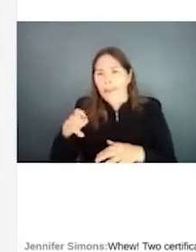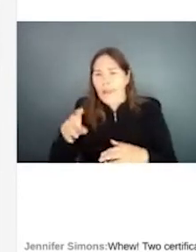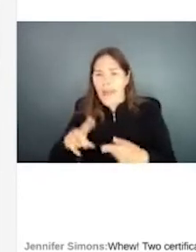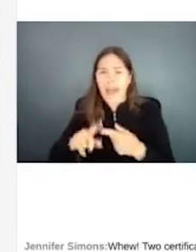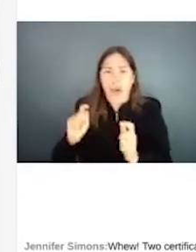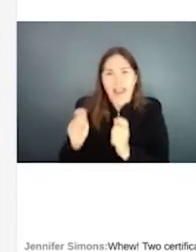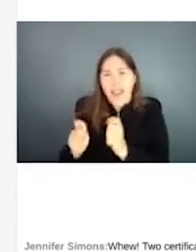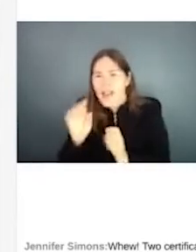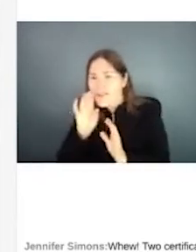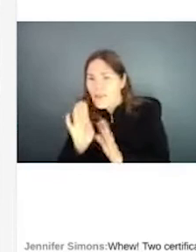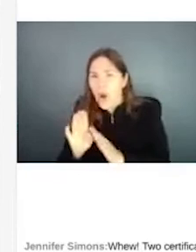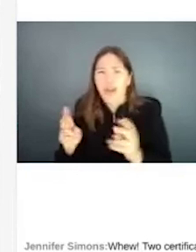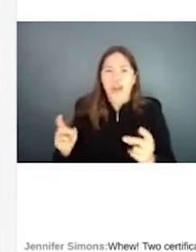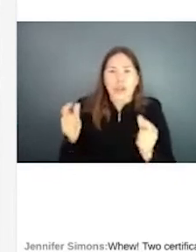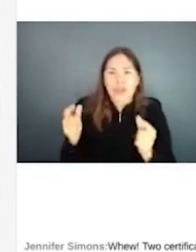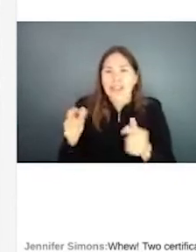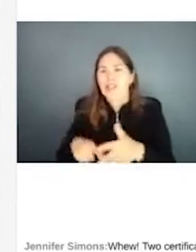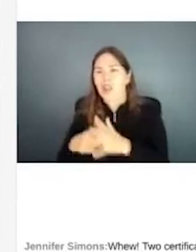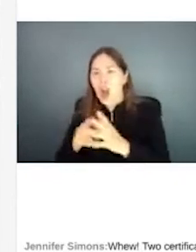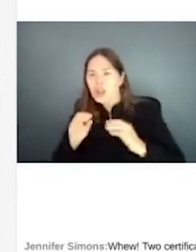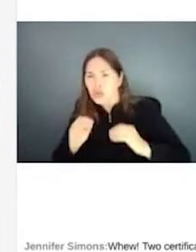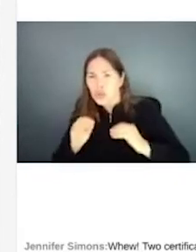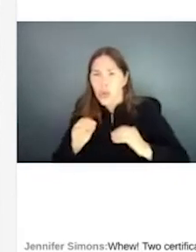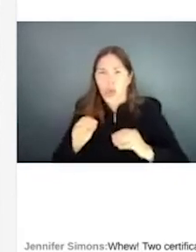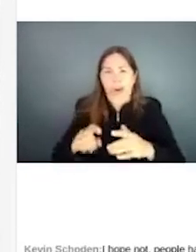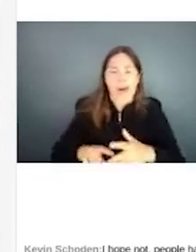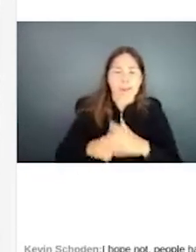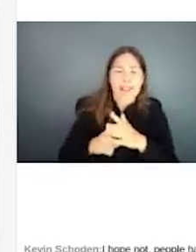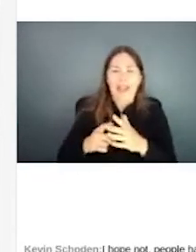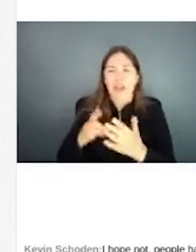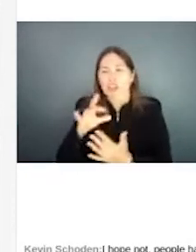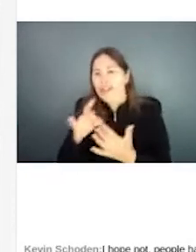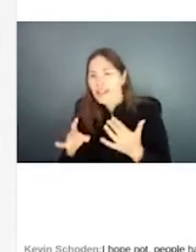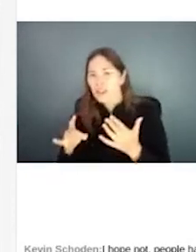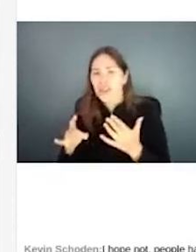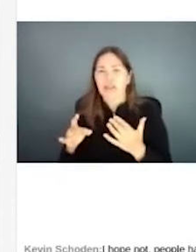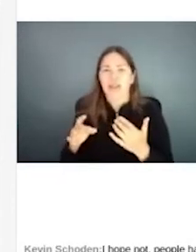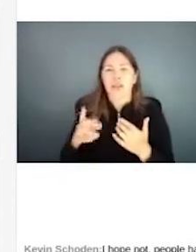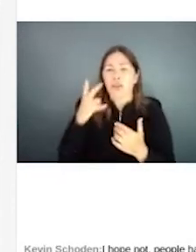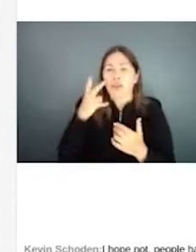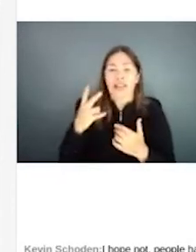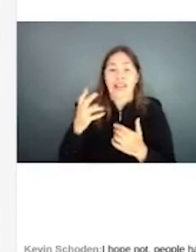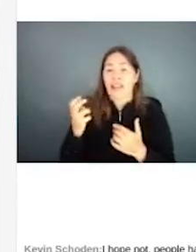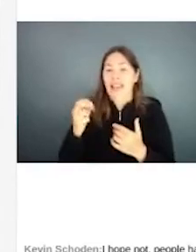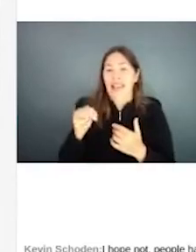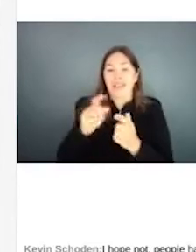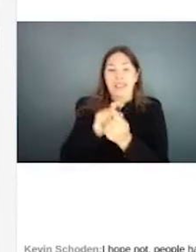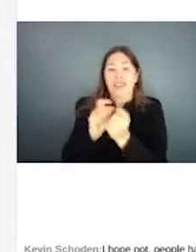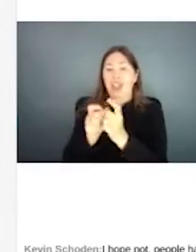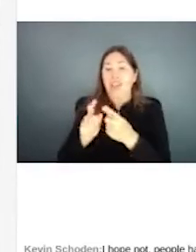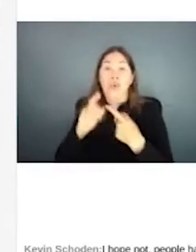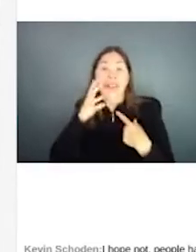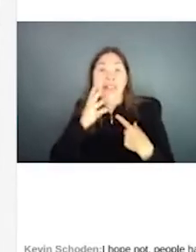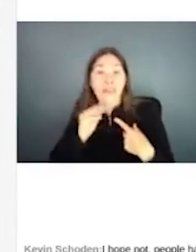photos, quick start tutorials, beginner selections, right? You can even go up and you can change to an